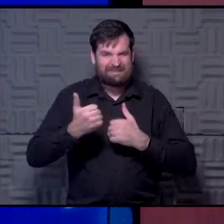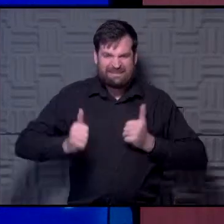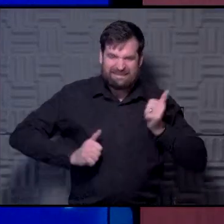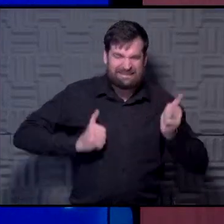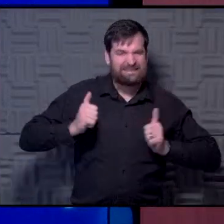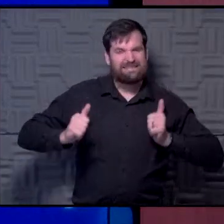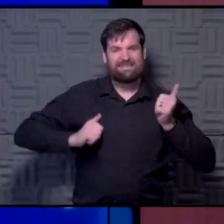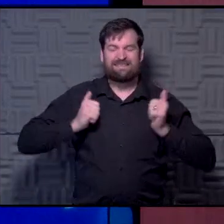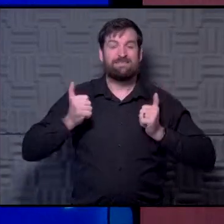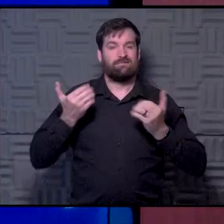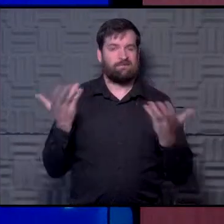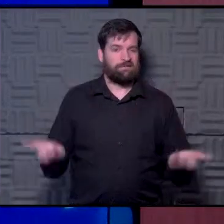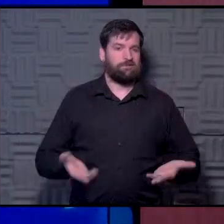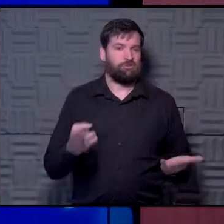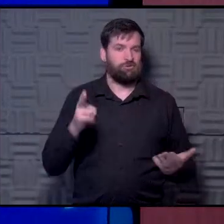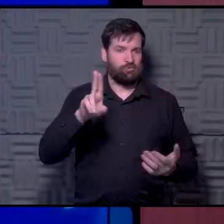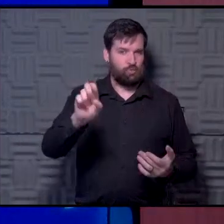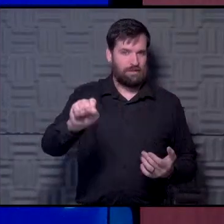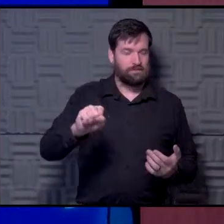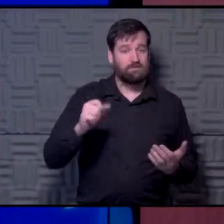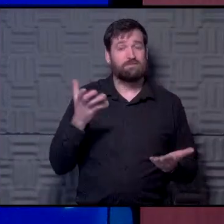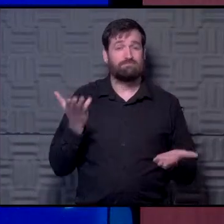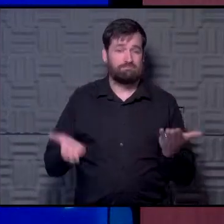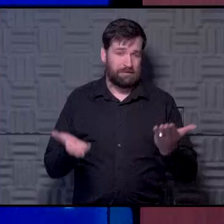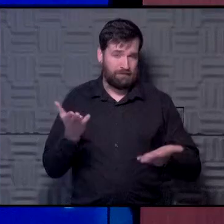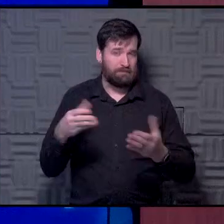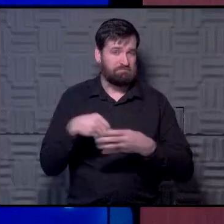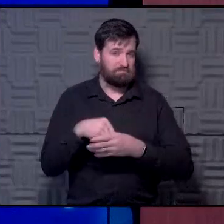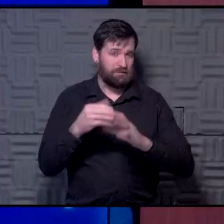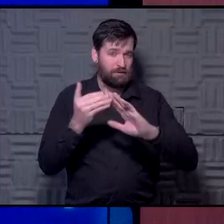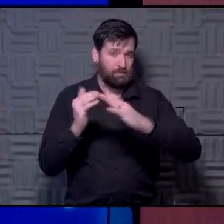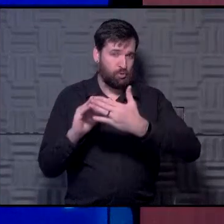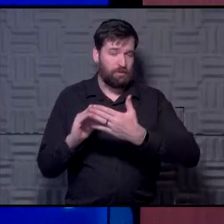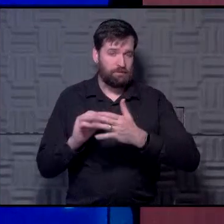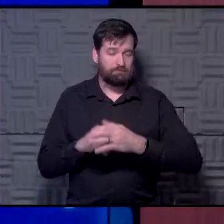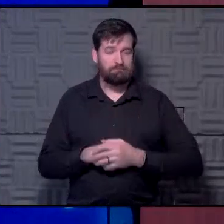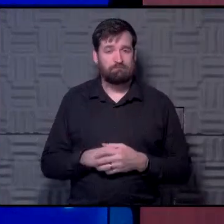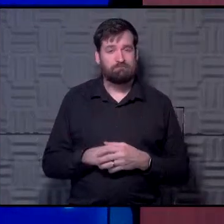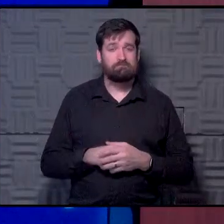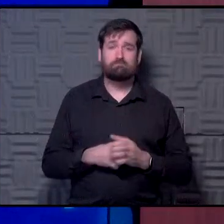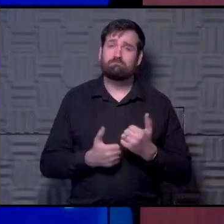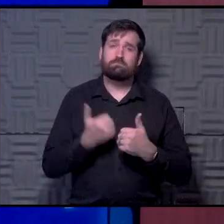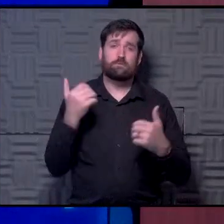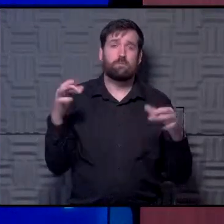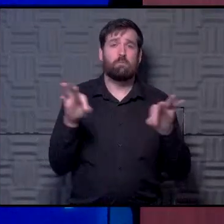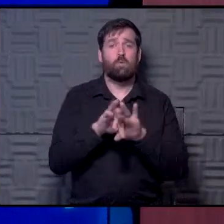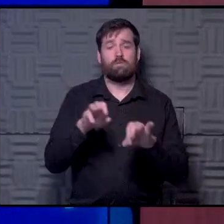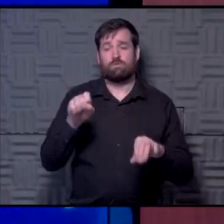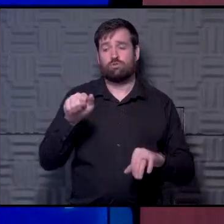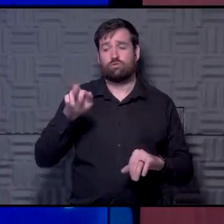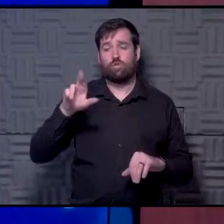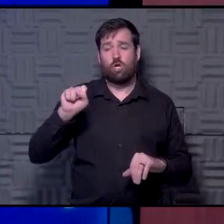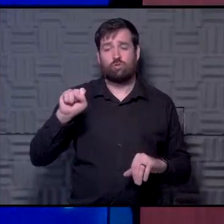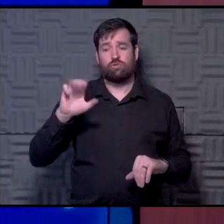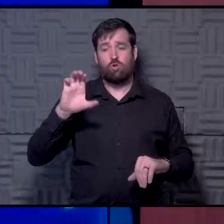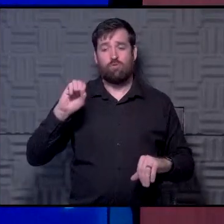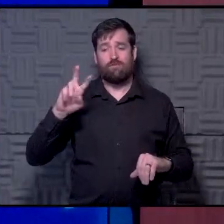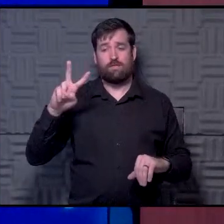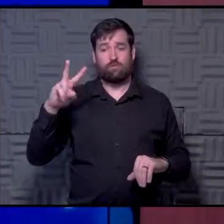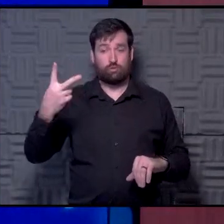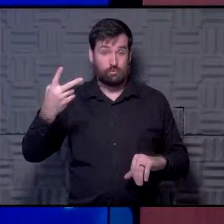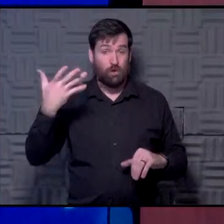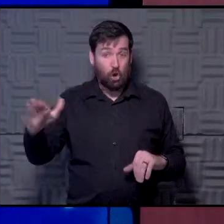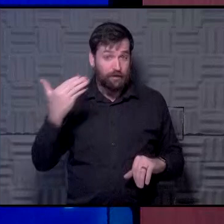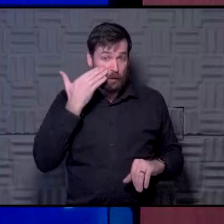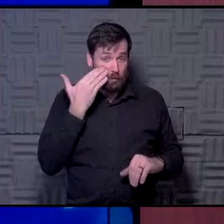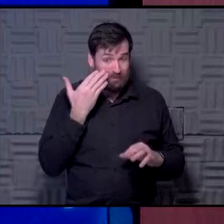It's in the United States. It's probably in our community somewhere. But more importantly, SARS-CoV-2 in its known